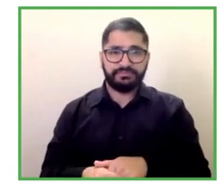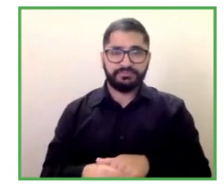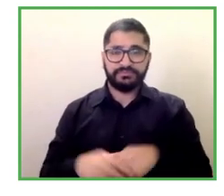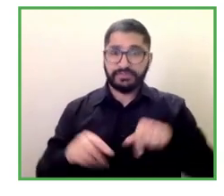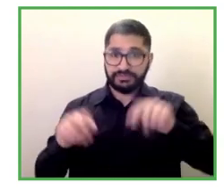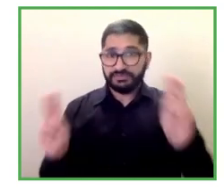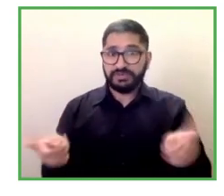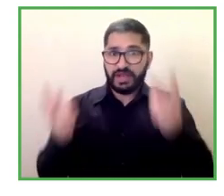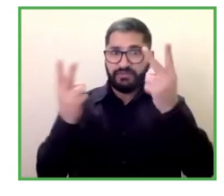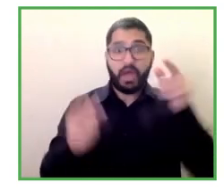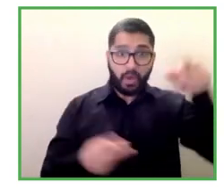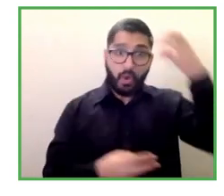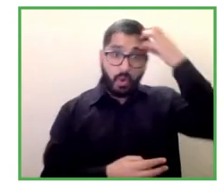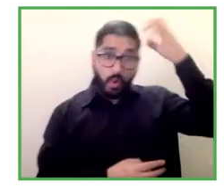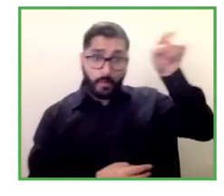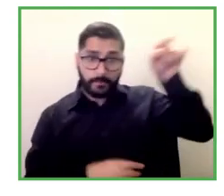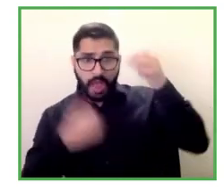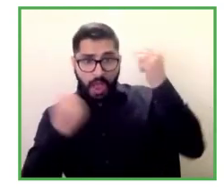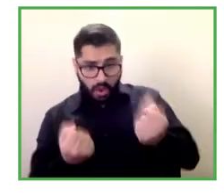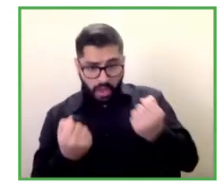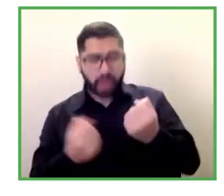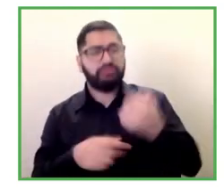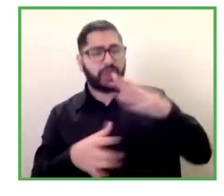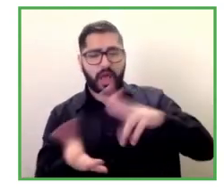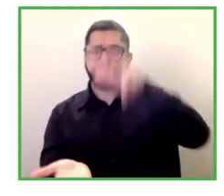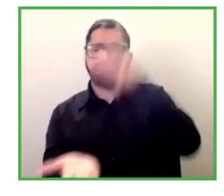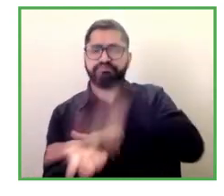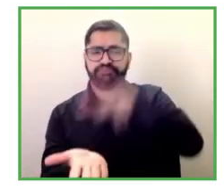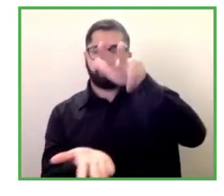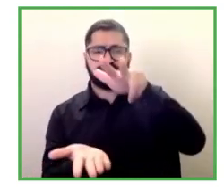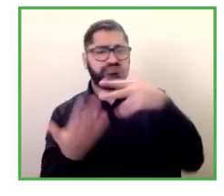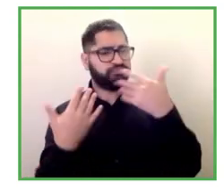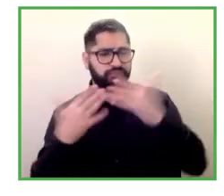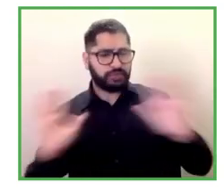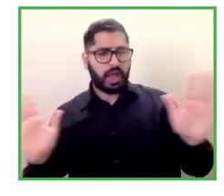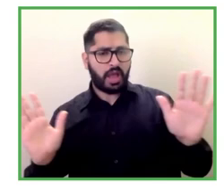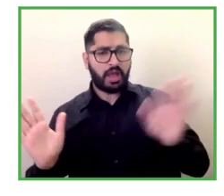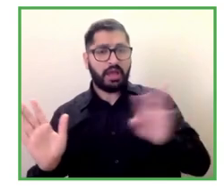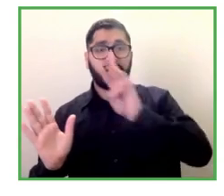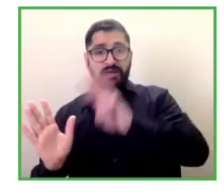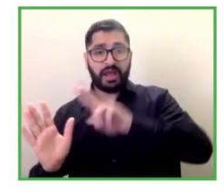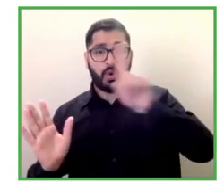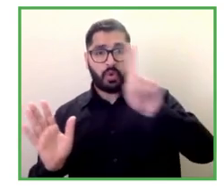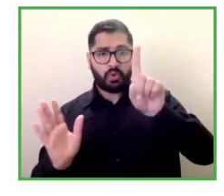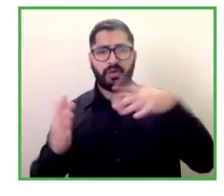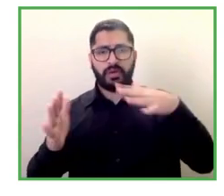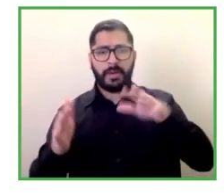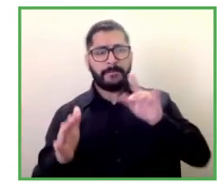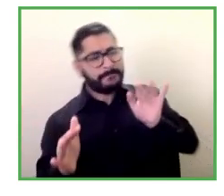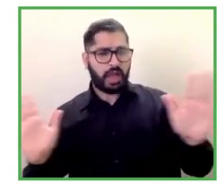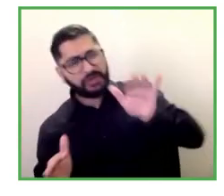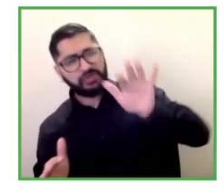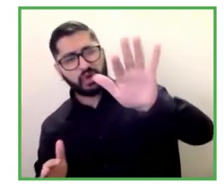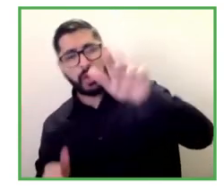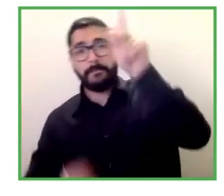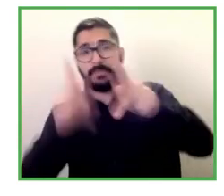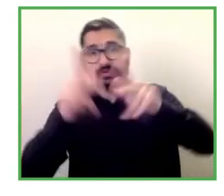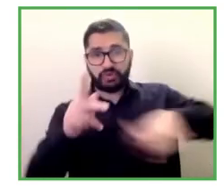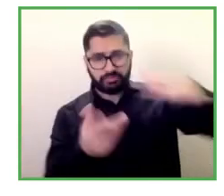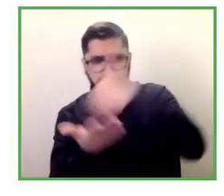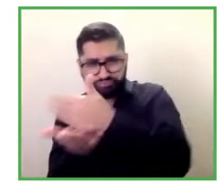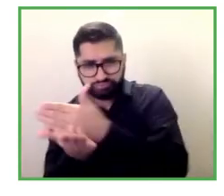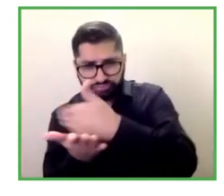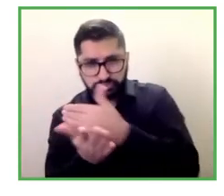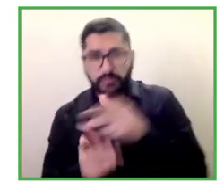the government has recently approved 31 millones dentro del plan de start of